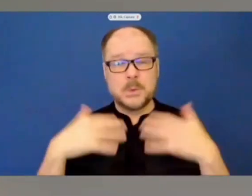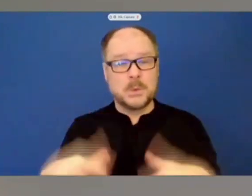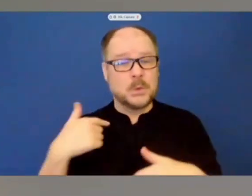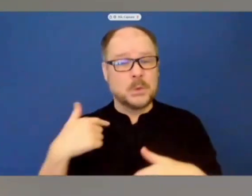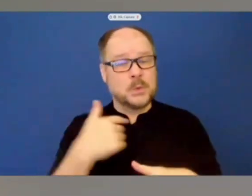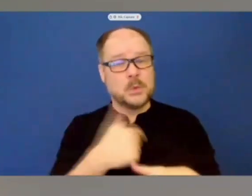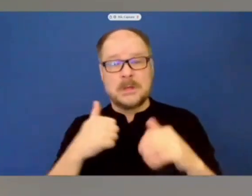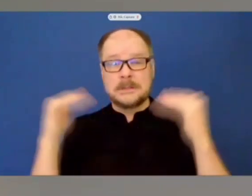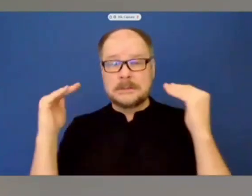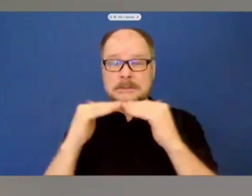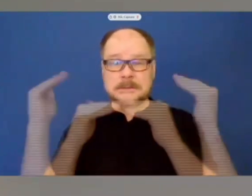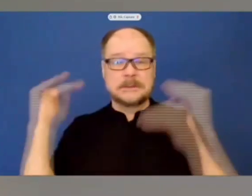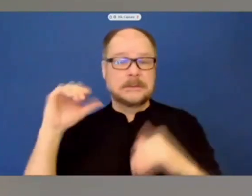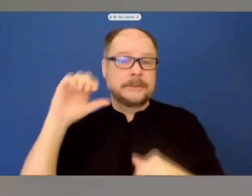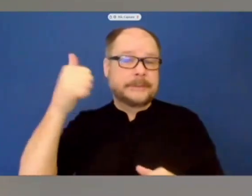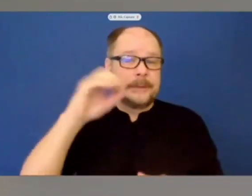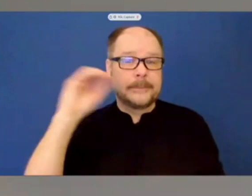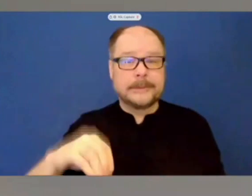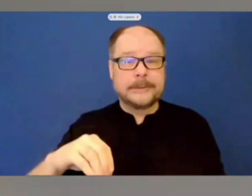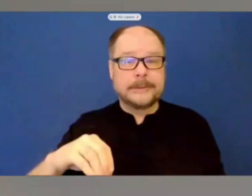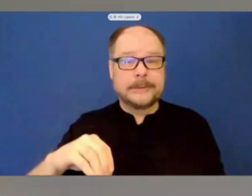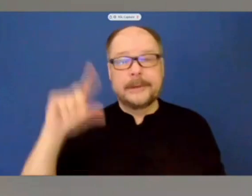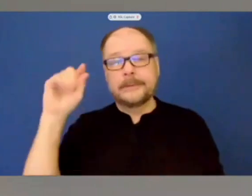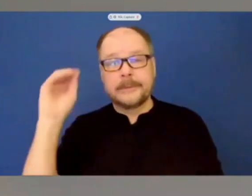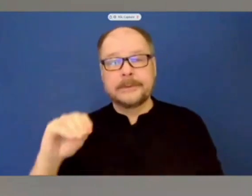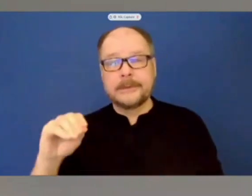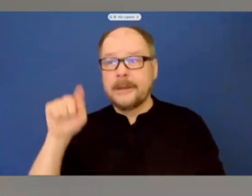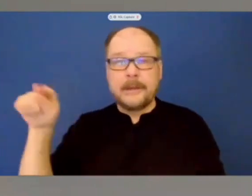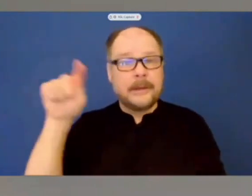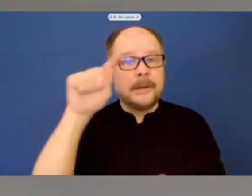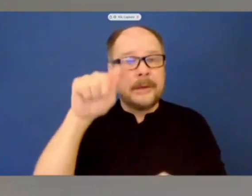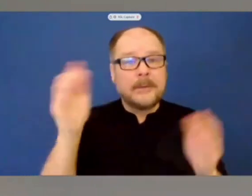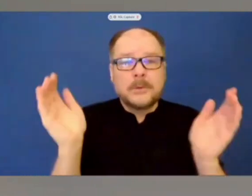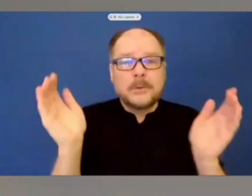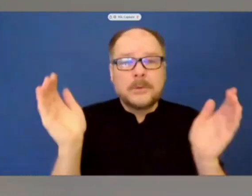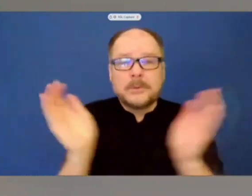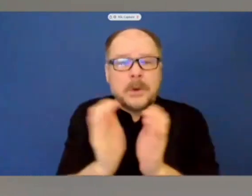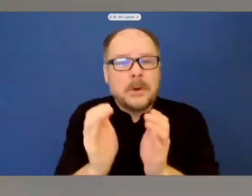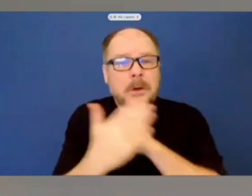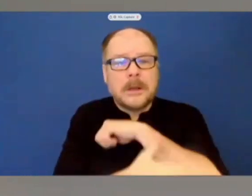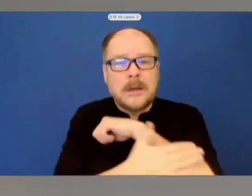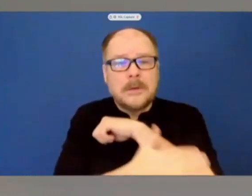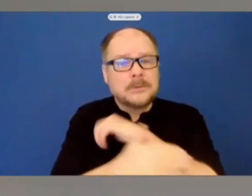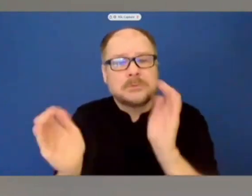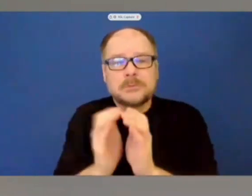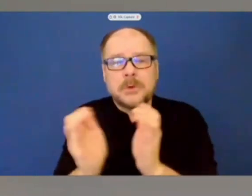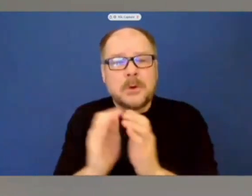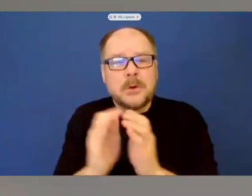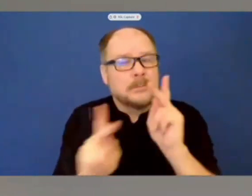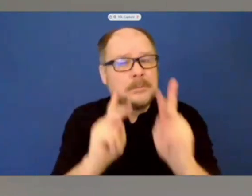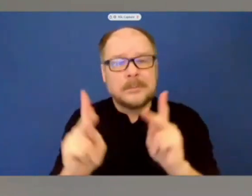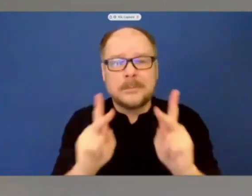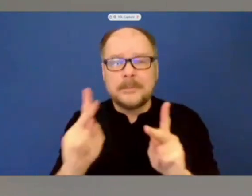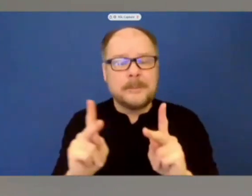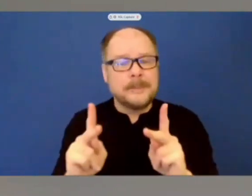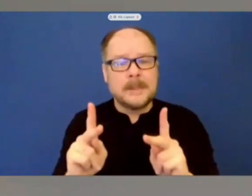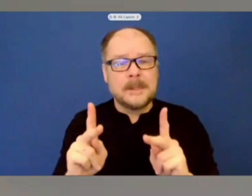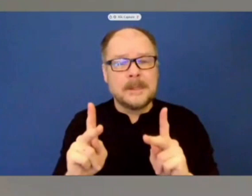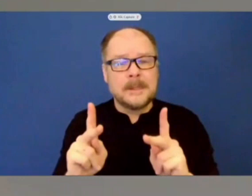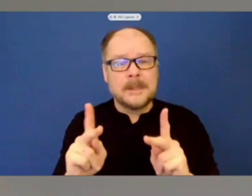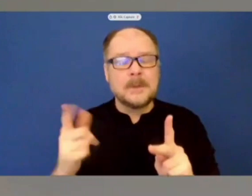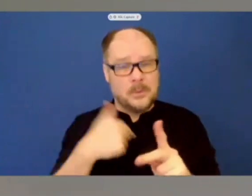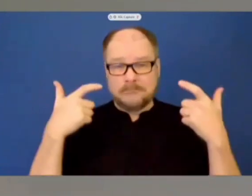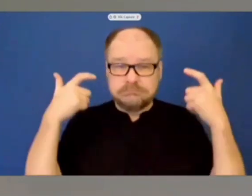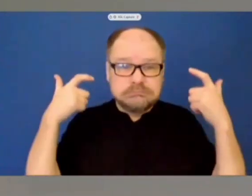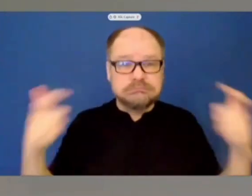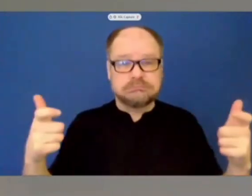that you're seeing, especially in some of the smaller counties who have fewer people. So we continue to put all the